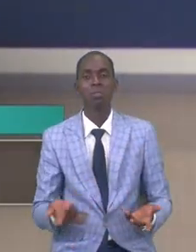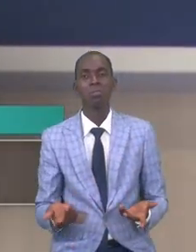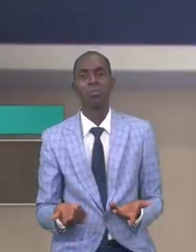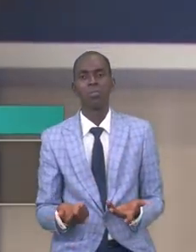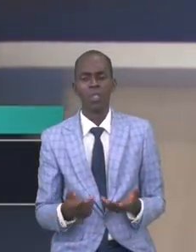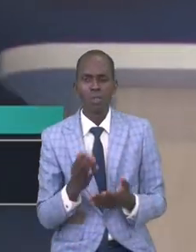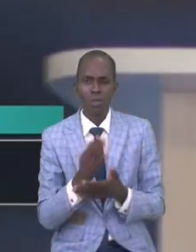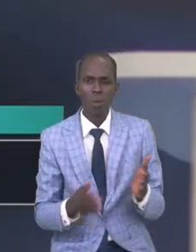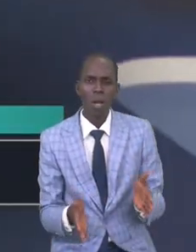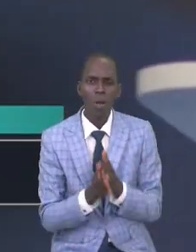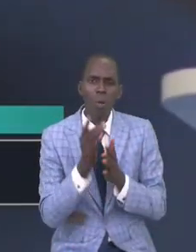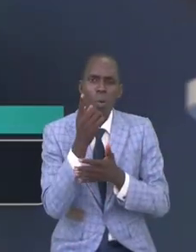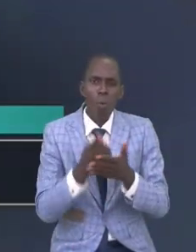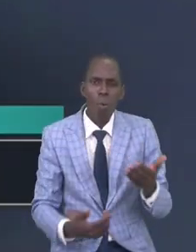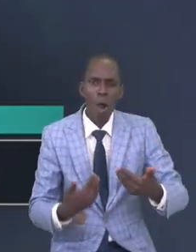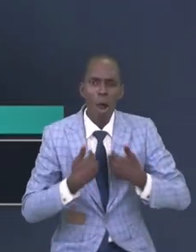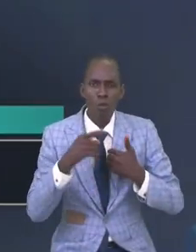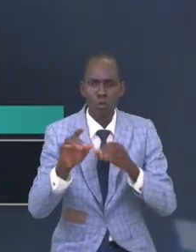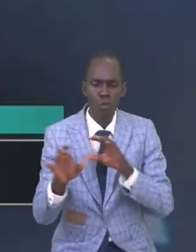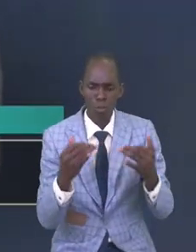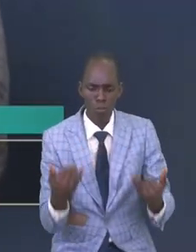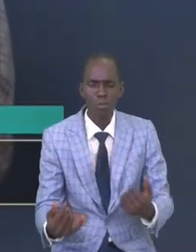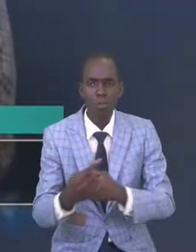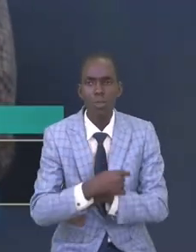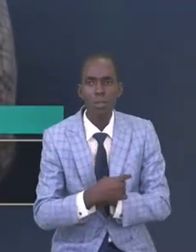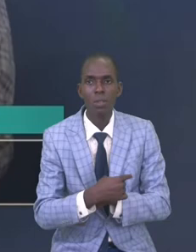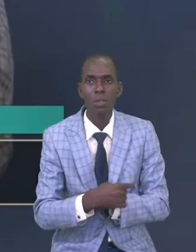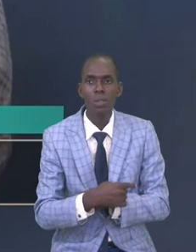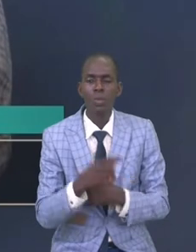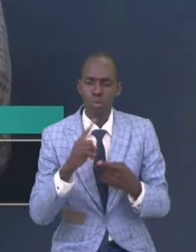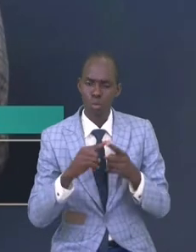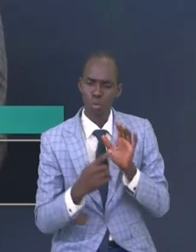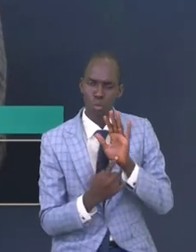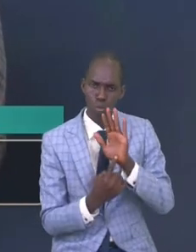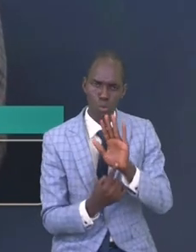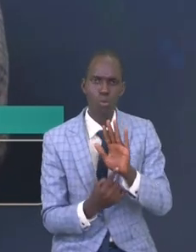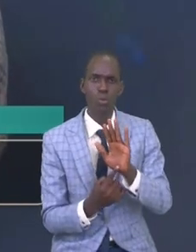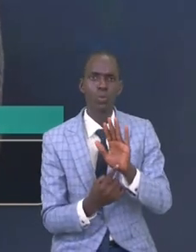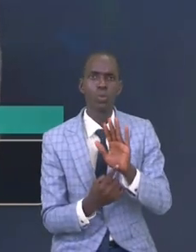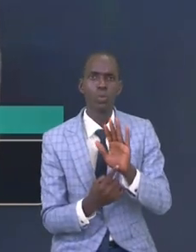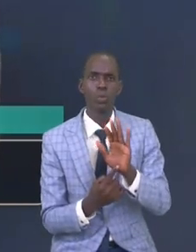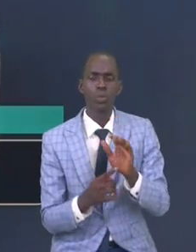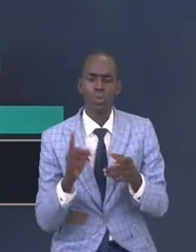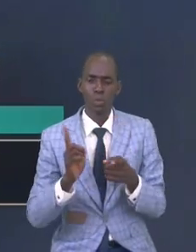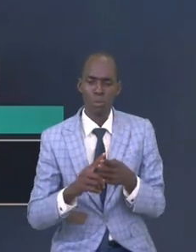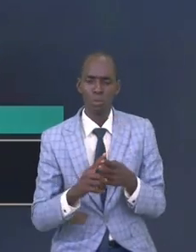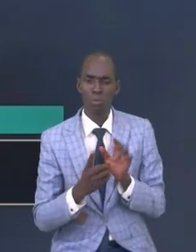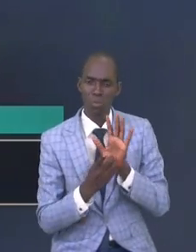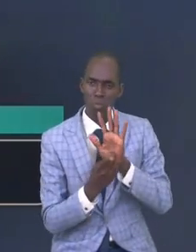what have you done today to show, to